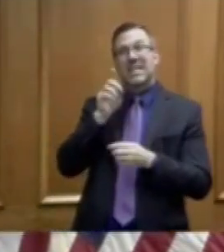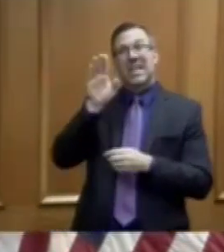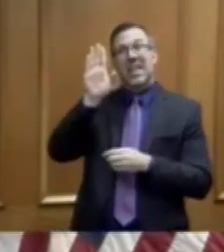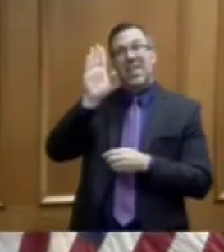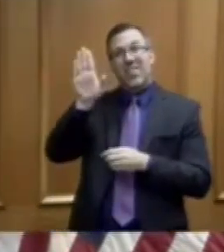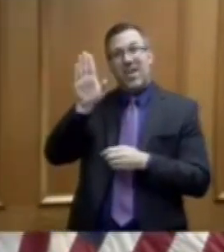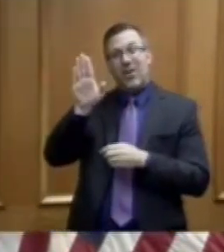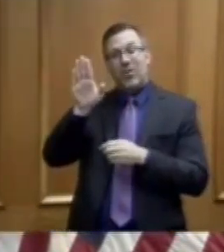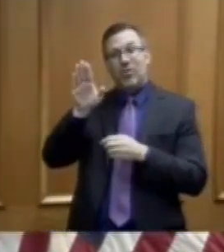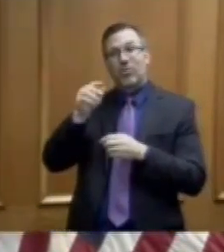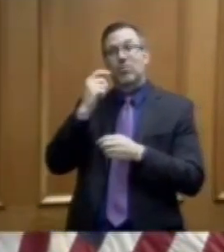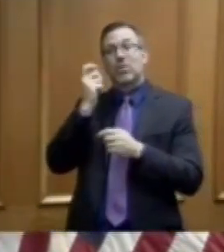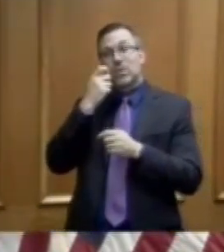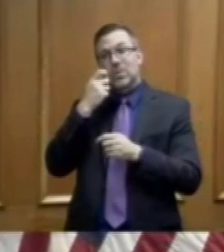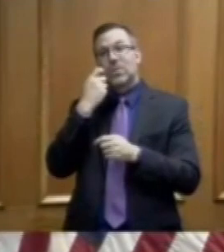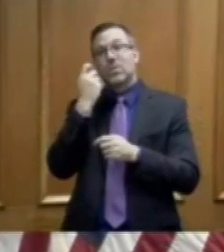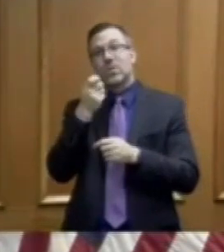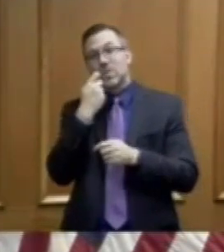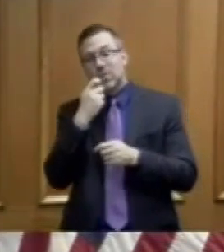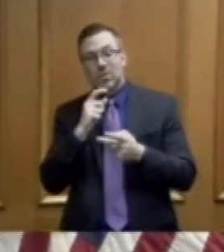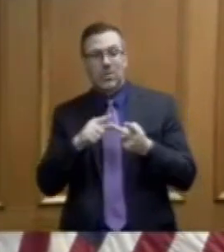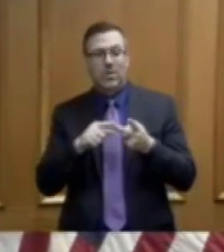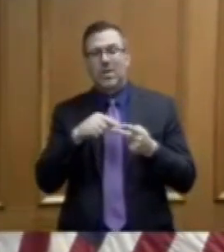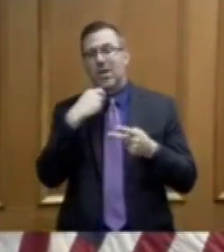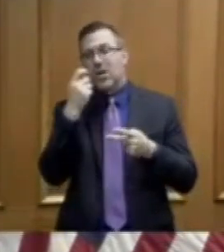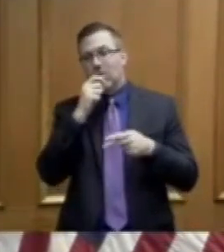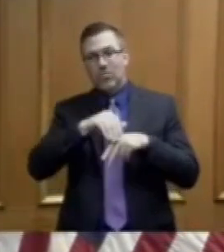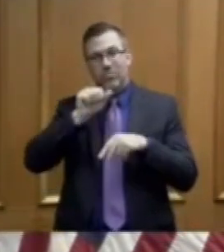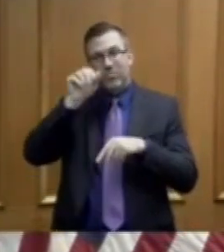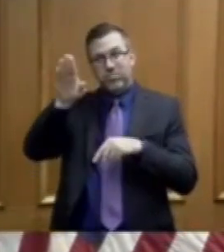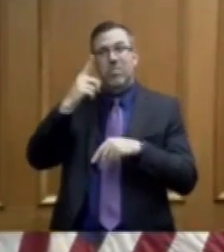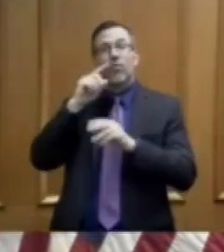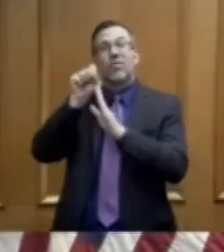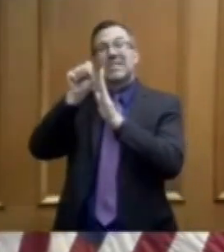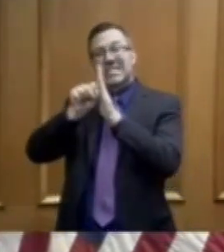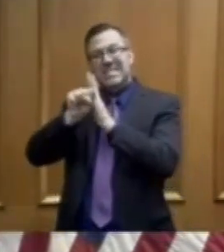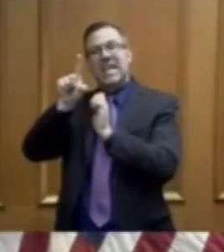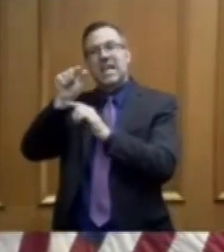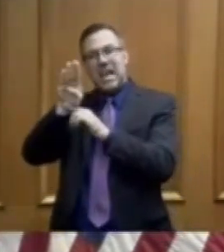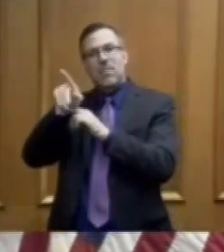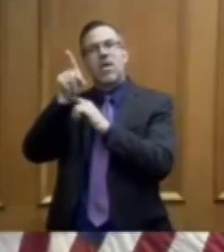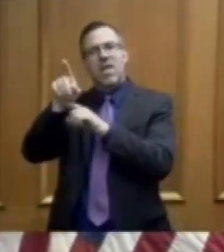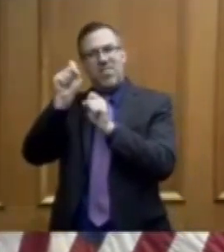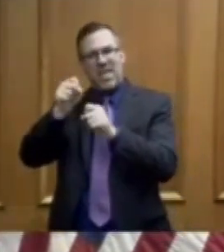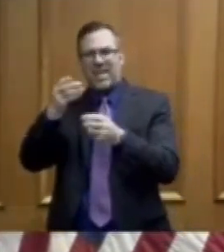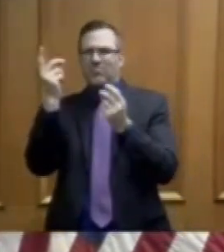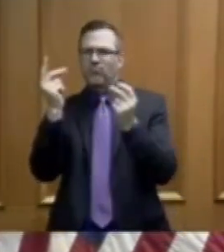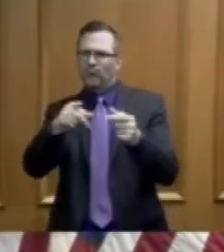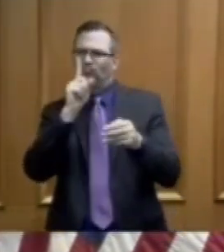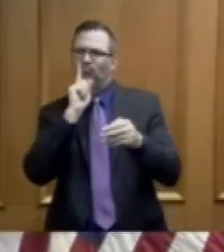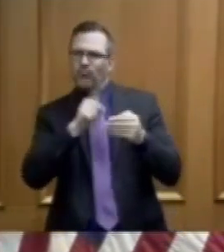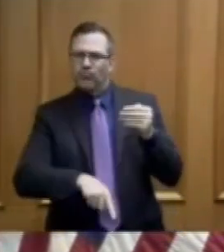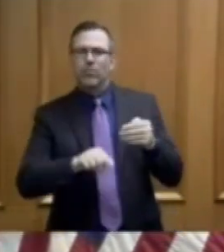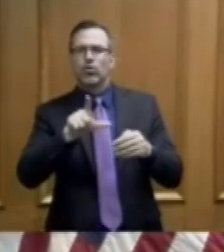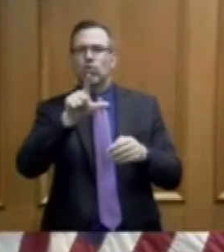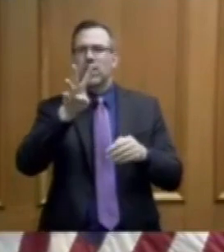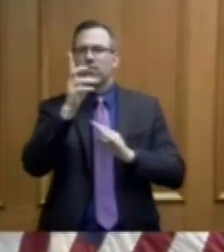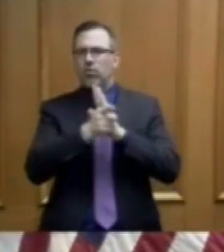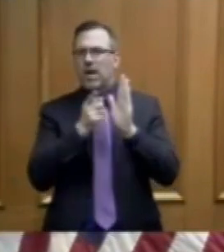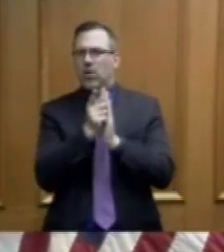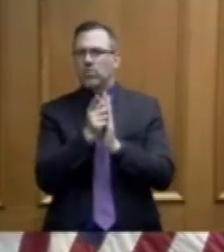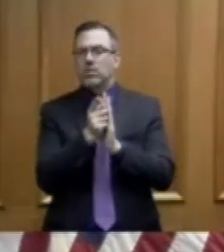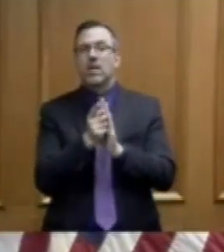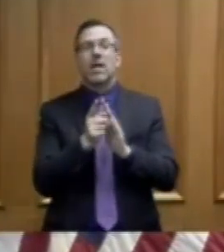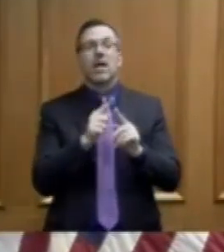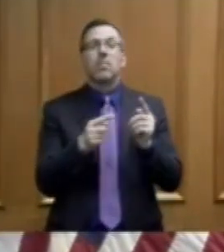hours. But these healthcare workers say nobody told them that they should ask that their test results be sent to the state public health lab. So